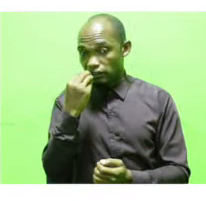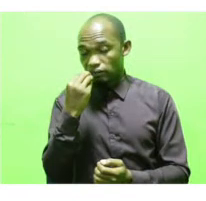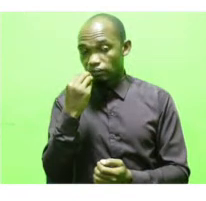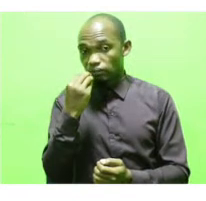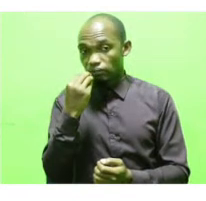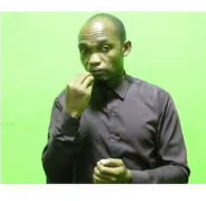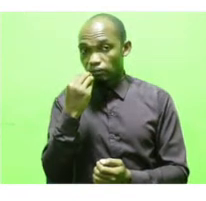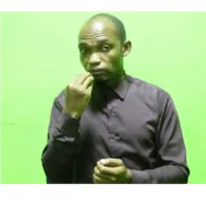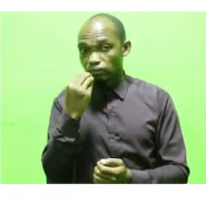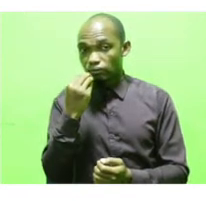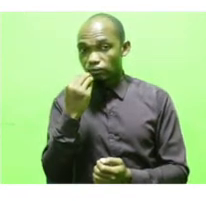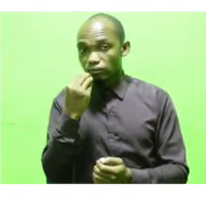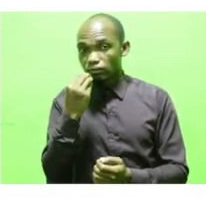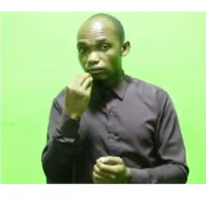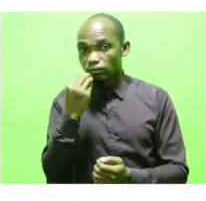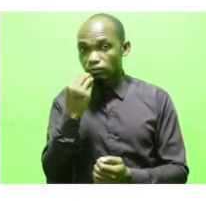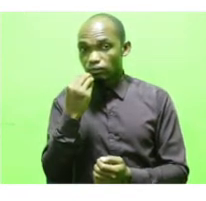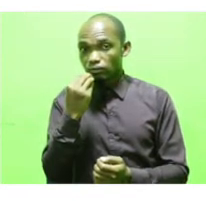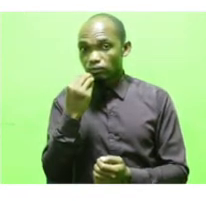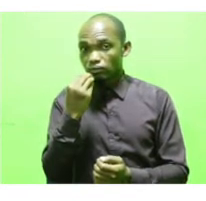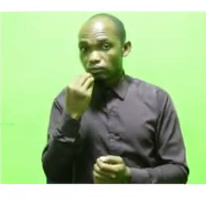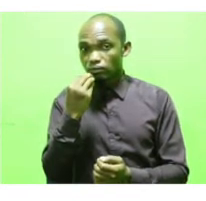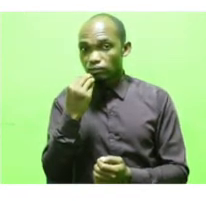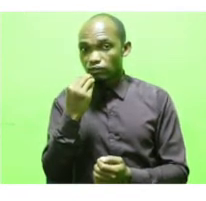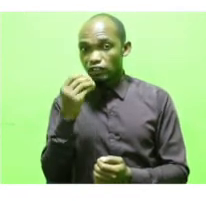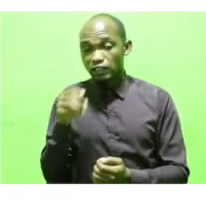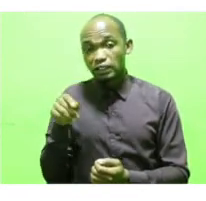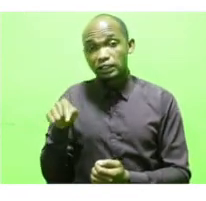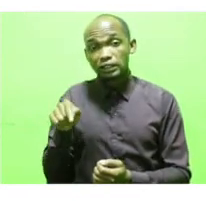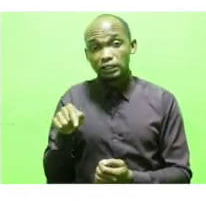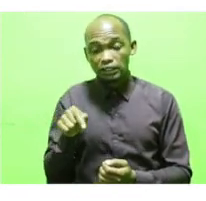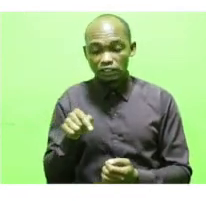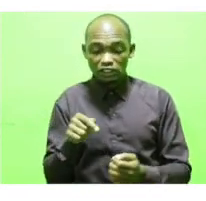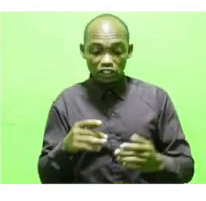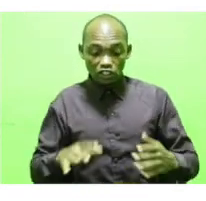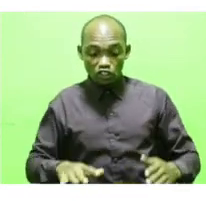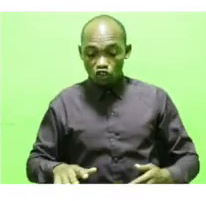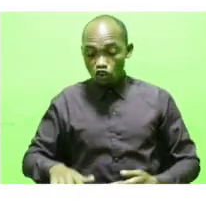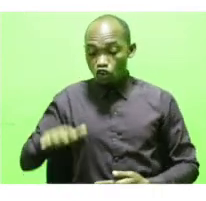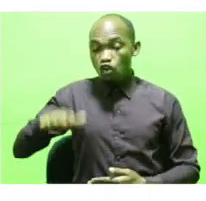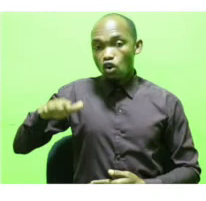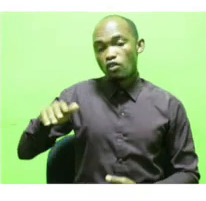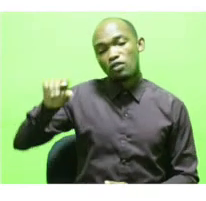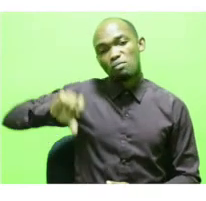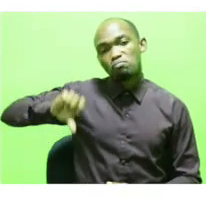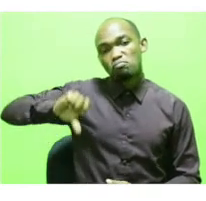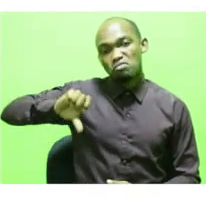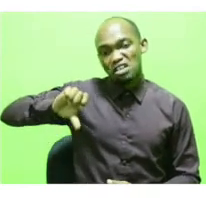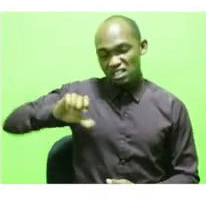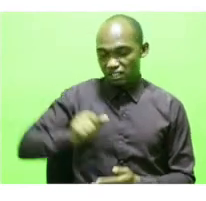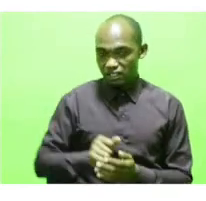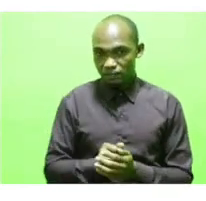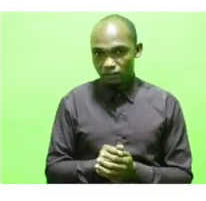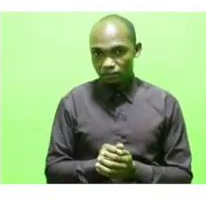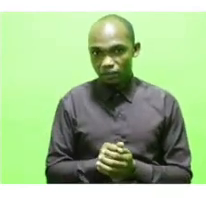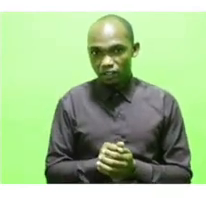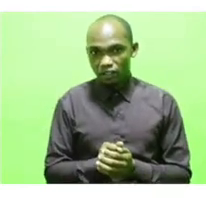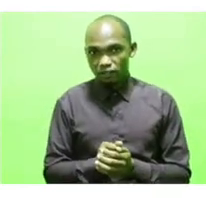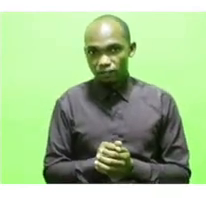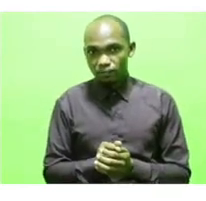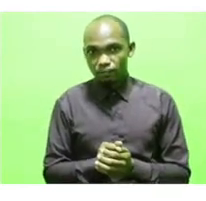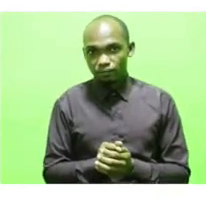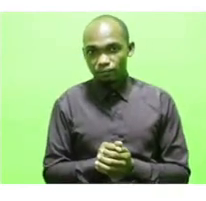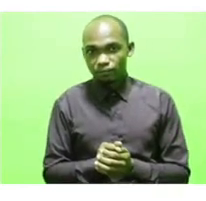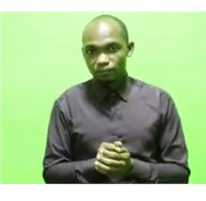tend to have an improper or an irregular growth level or